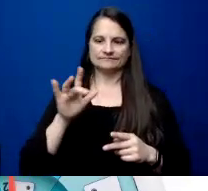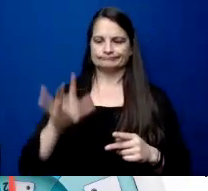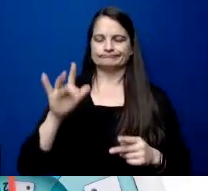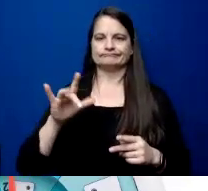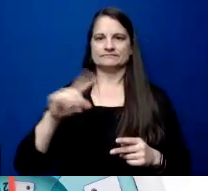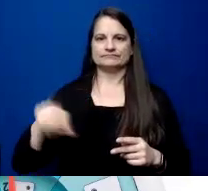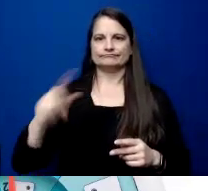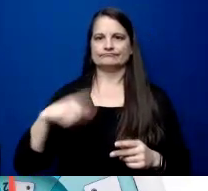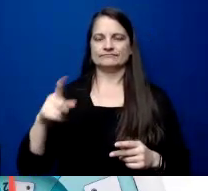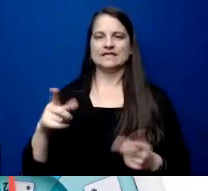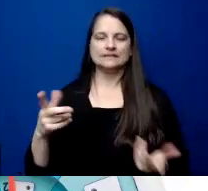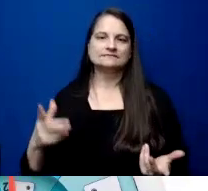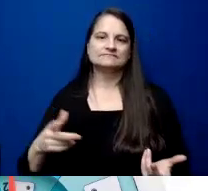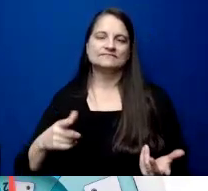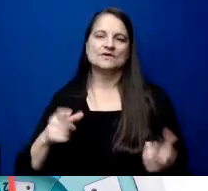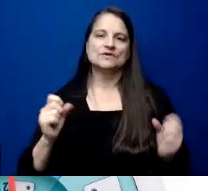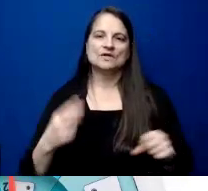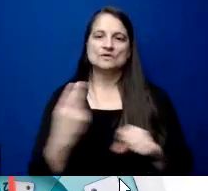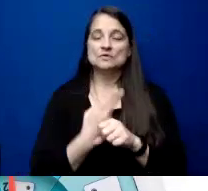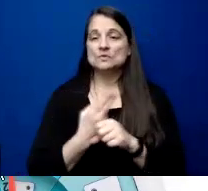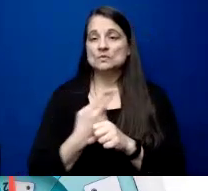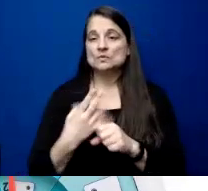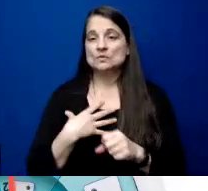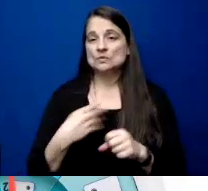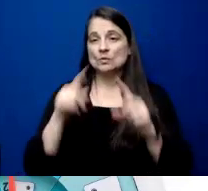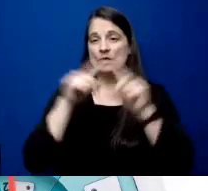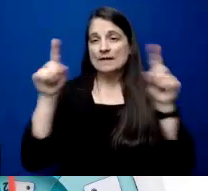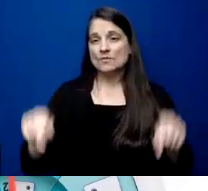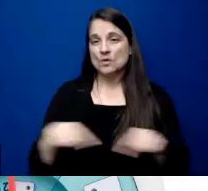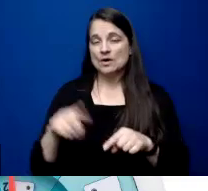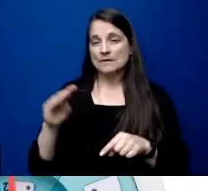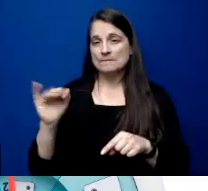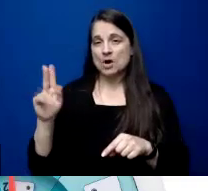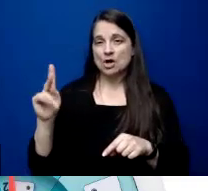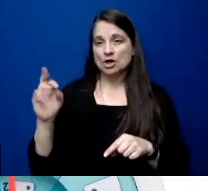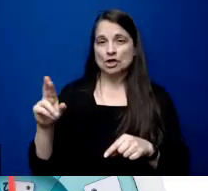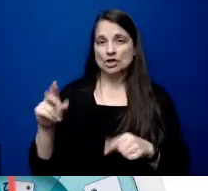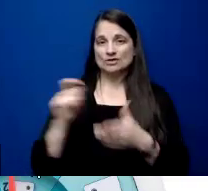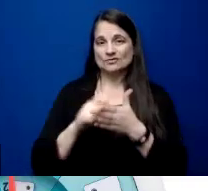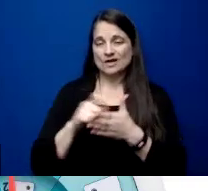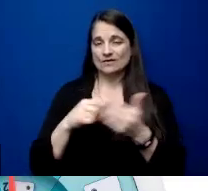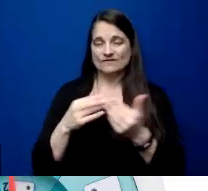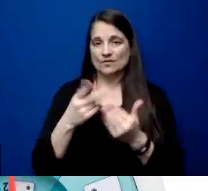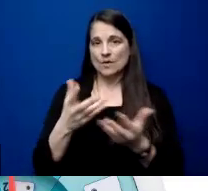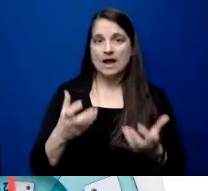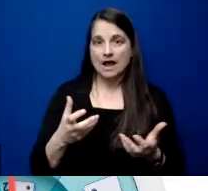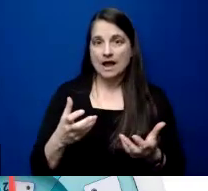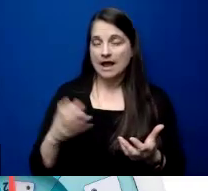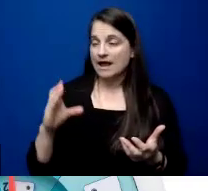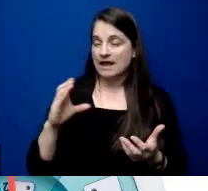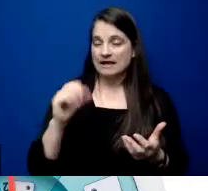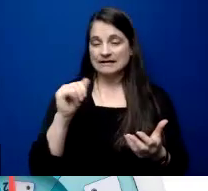customize those by using like a whiteboard marker, and you could put things on there. Like, Caitlin, you always have really good examples. Do you